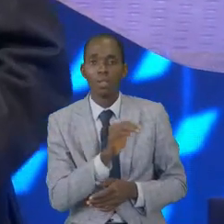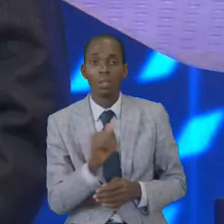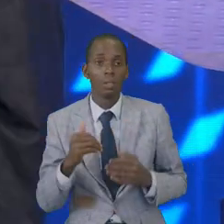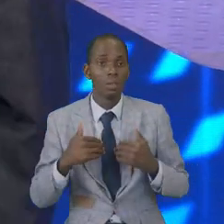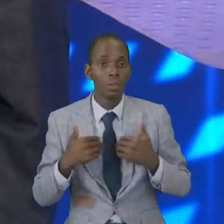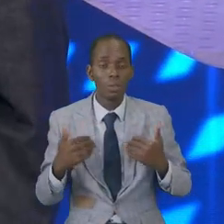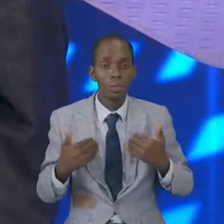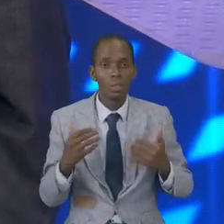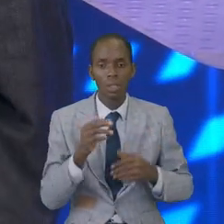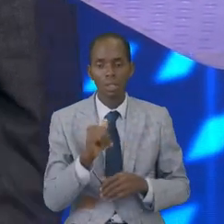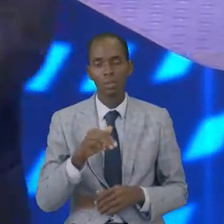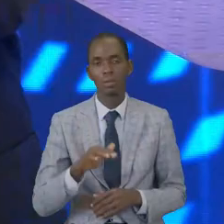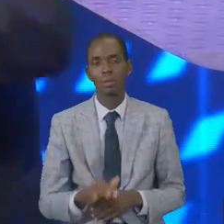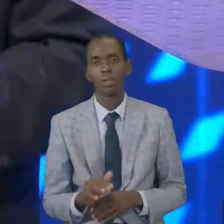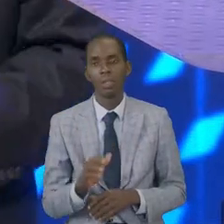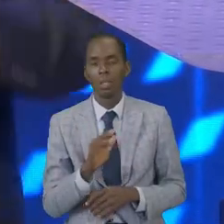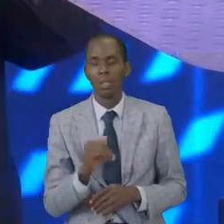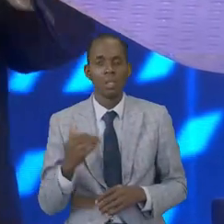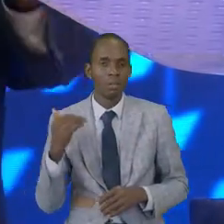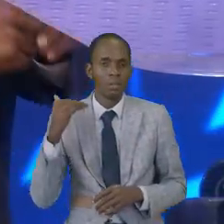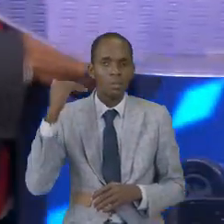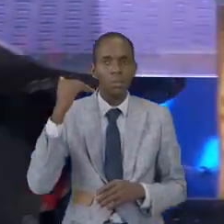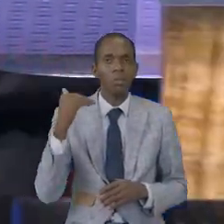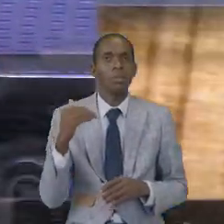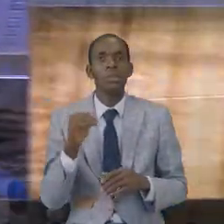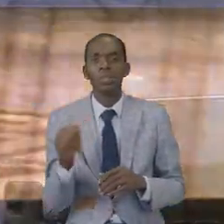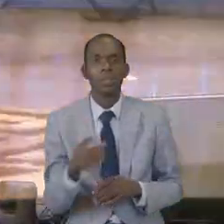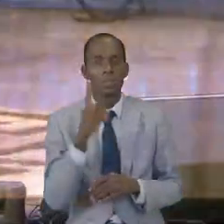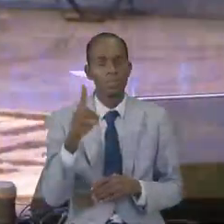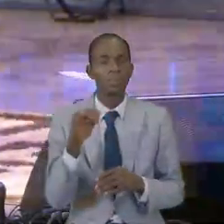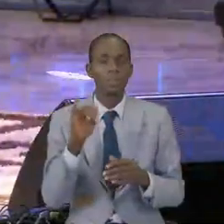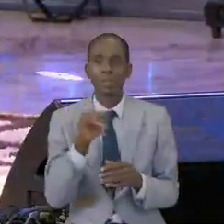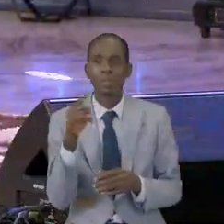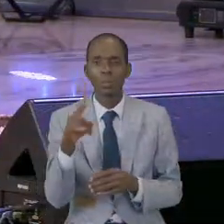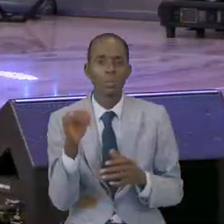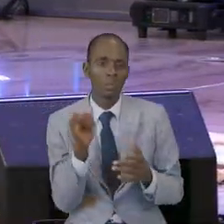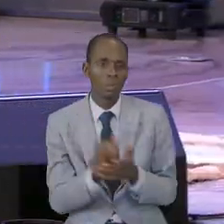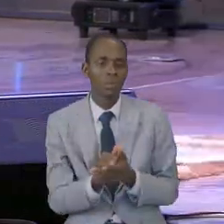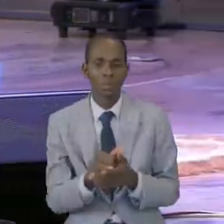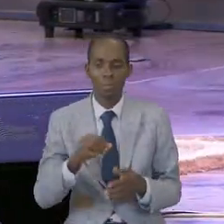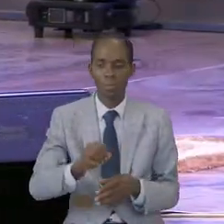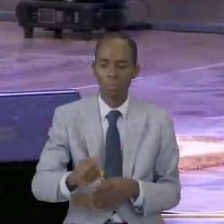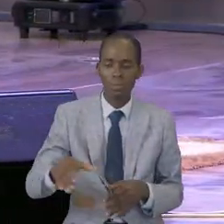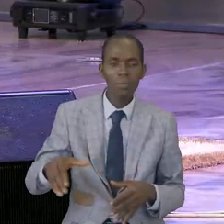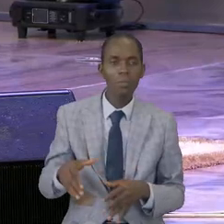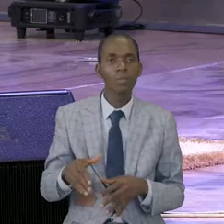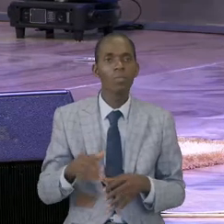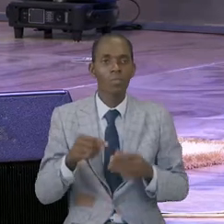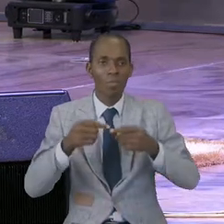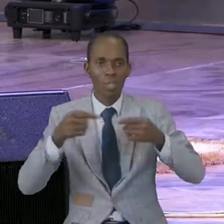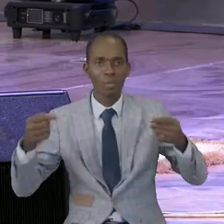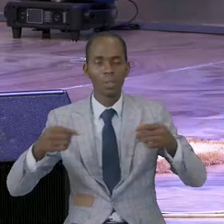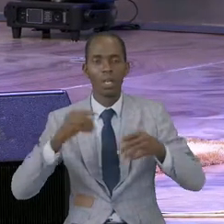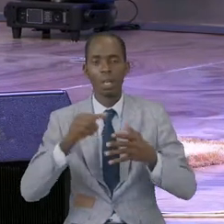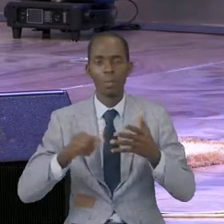youth, a child, a teenager, anyone, he that soweth discord among the brethren. And what